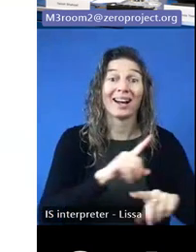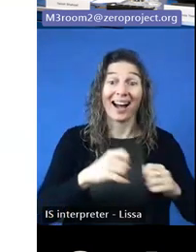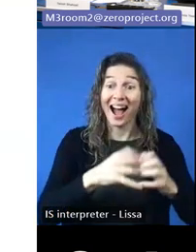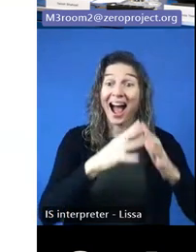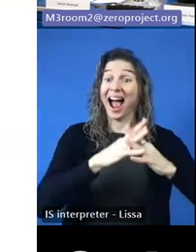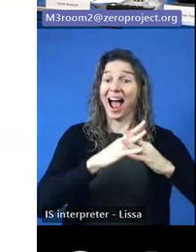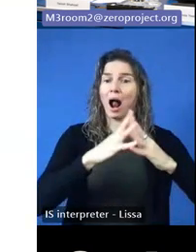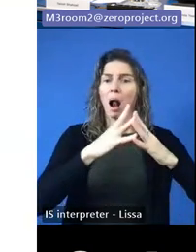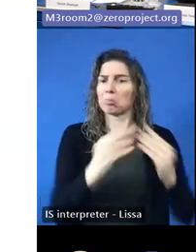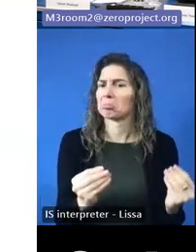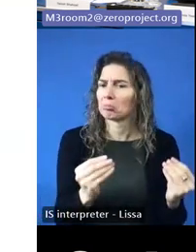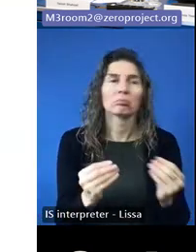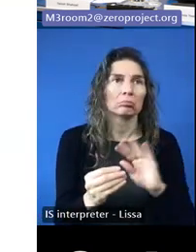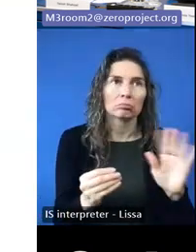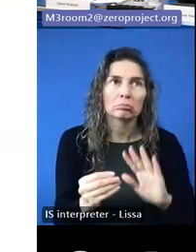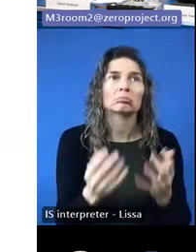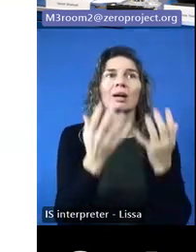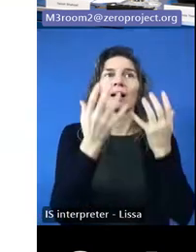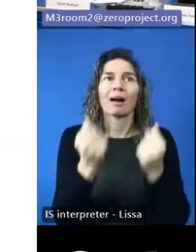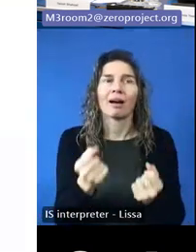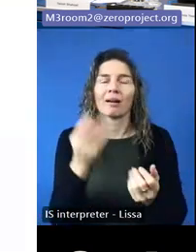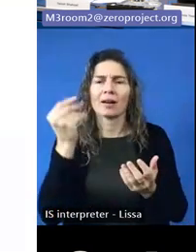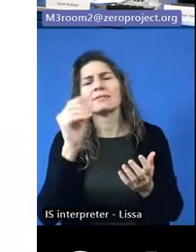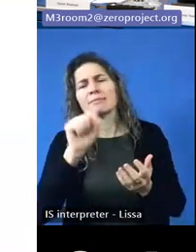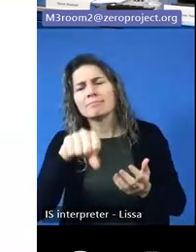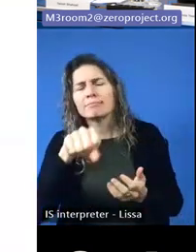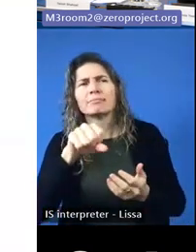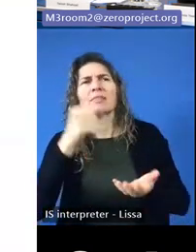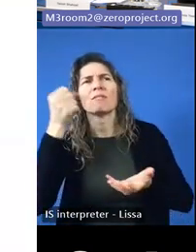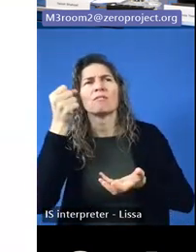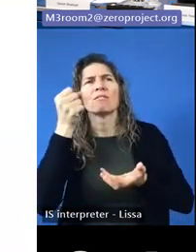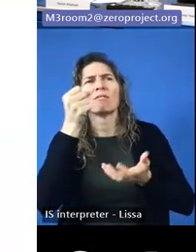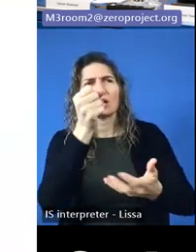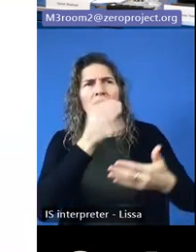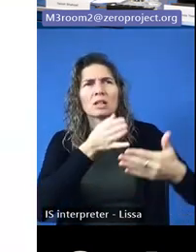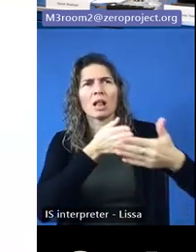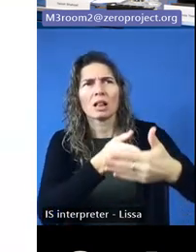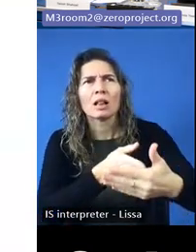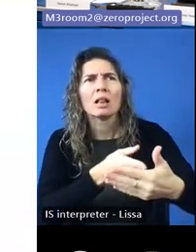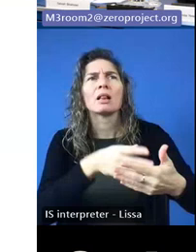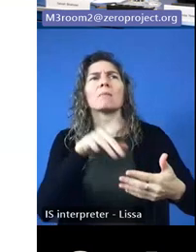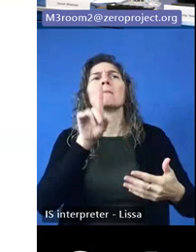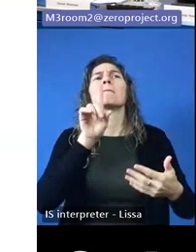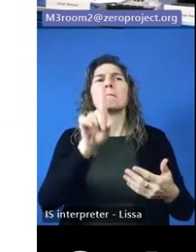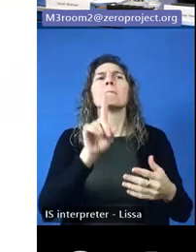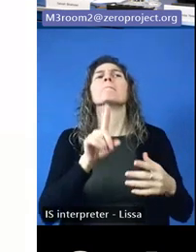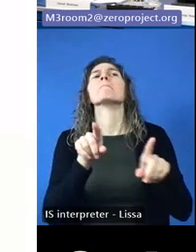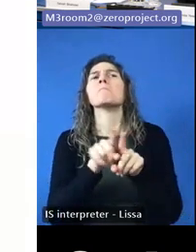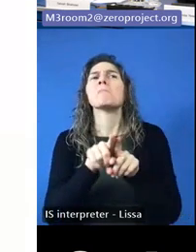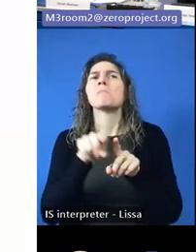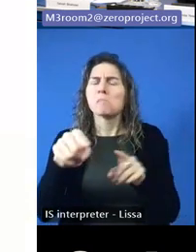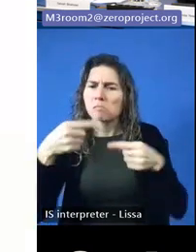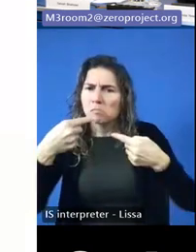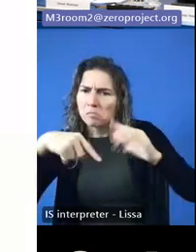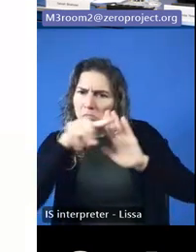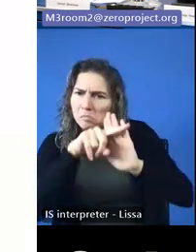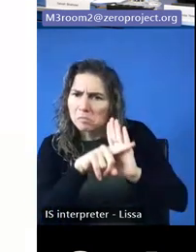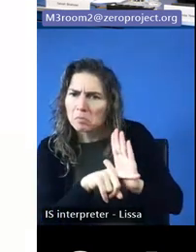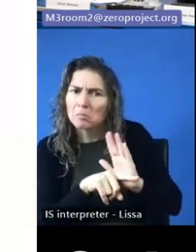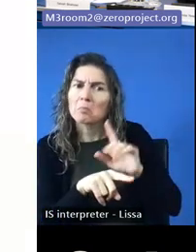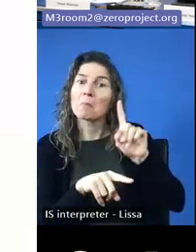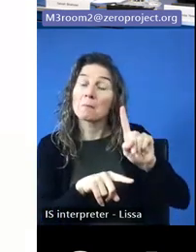tools, knowledge, and training modules. This is proven by the fact that we were able to successfully set up our third facility